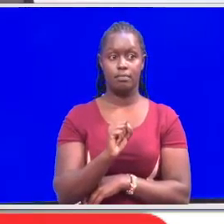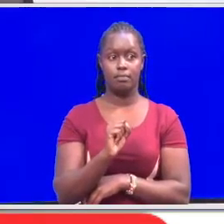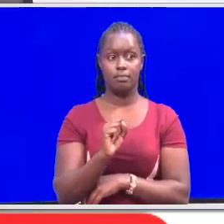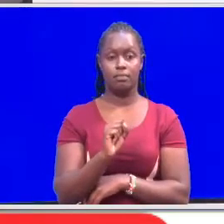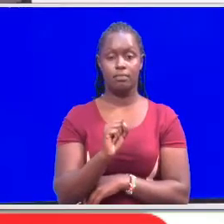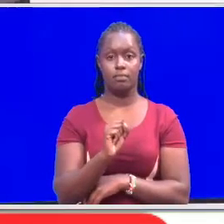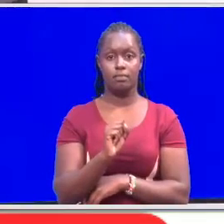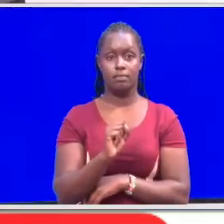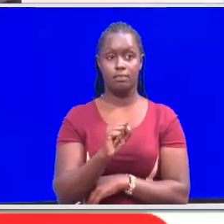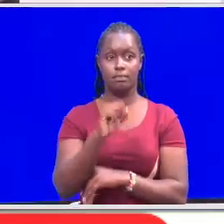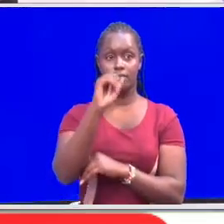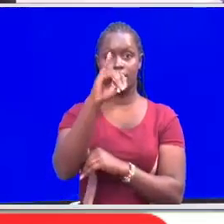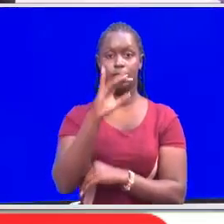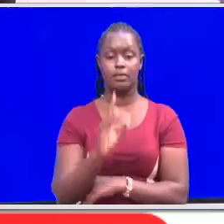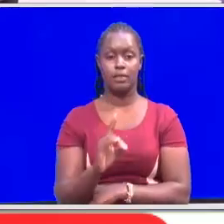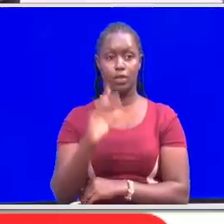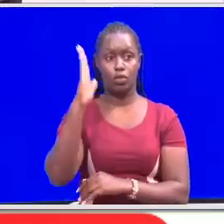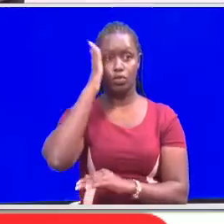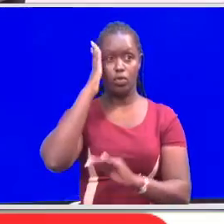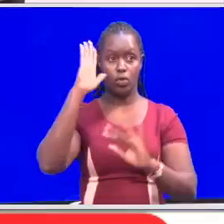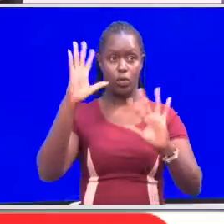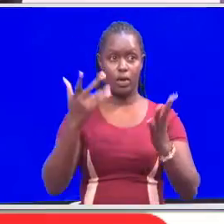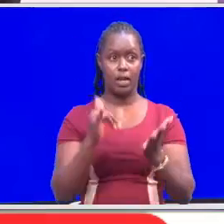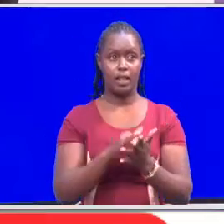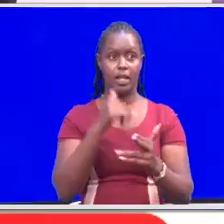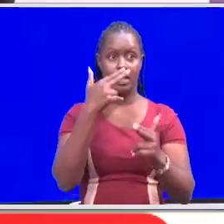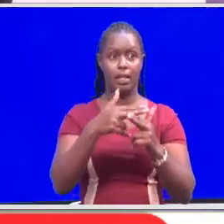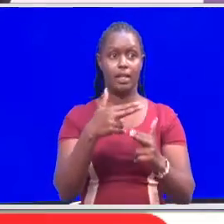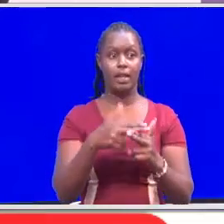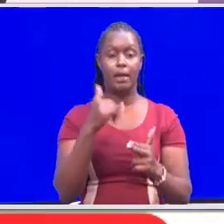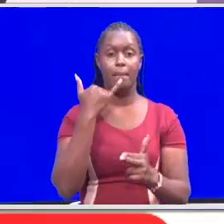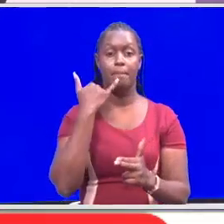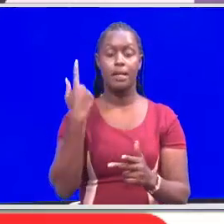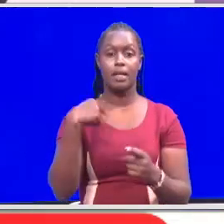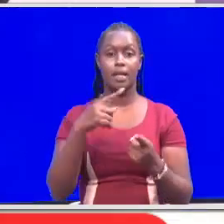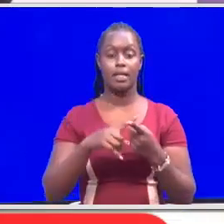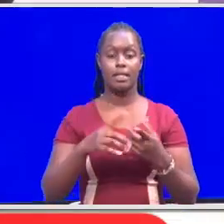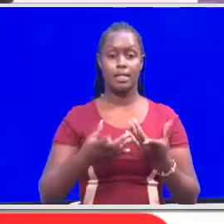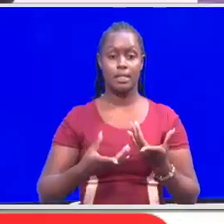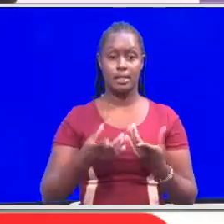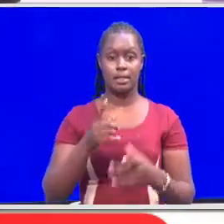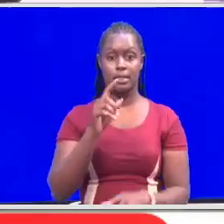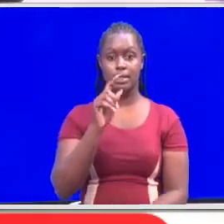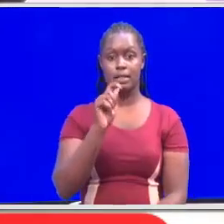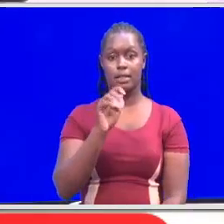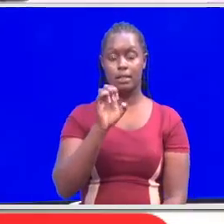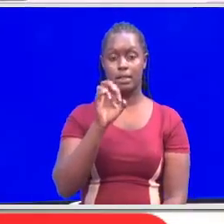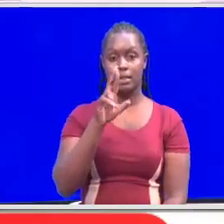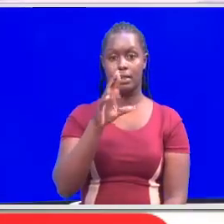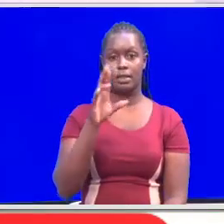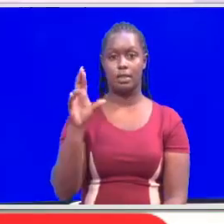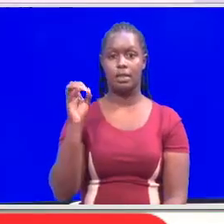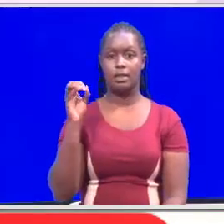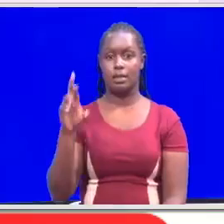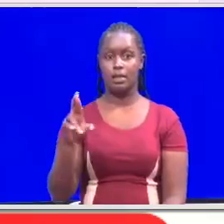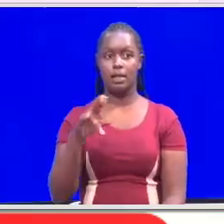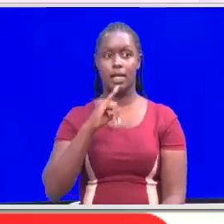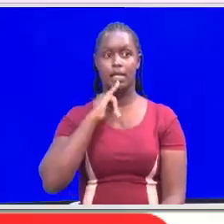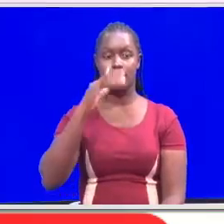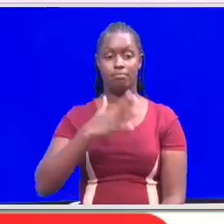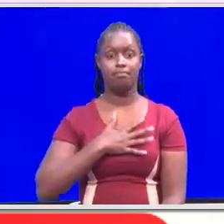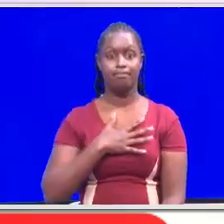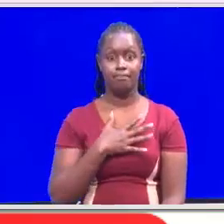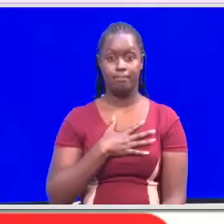forms. Because the name actually is Terra. Ah, Terra. Yeah, ah, Terra, okay. Is, Terra is my name. Terra is my name.